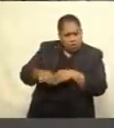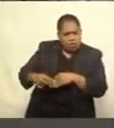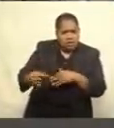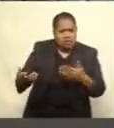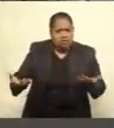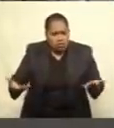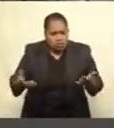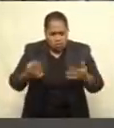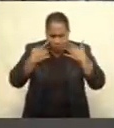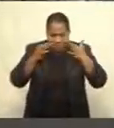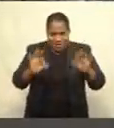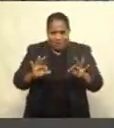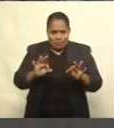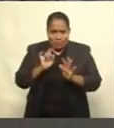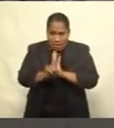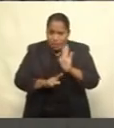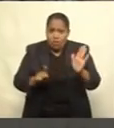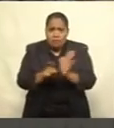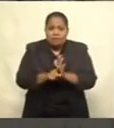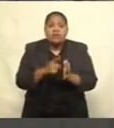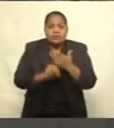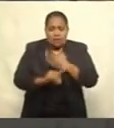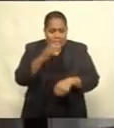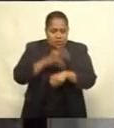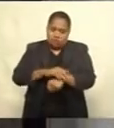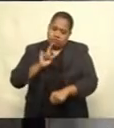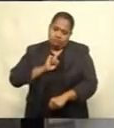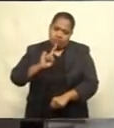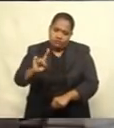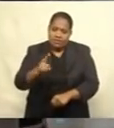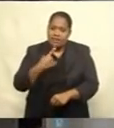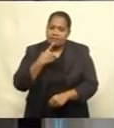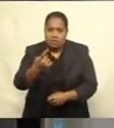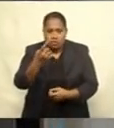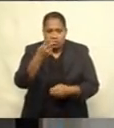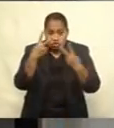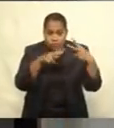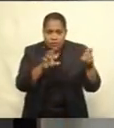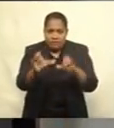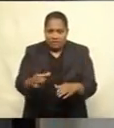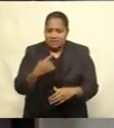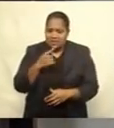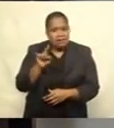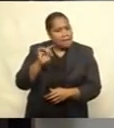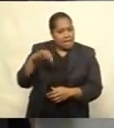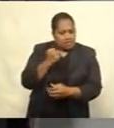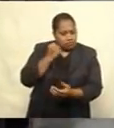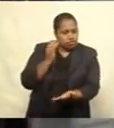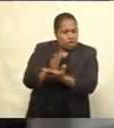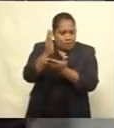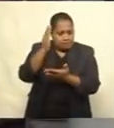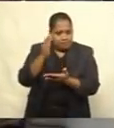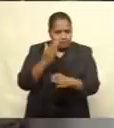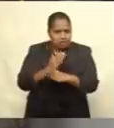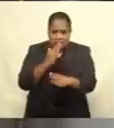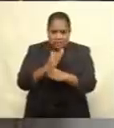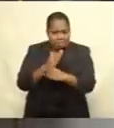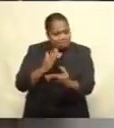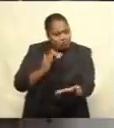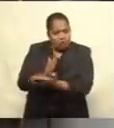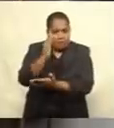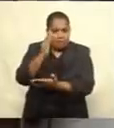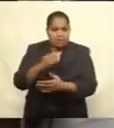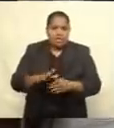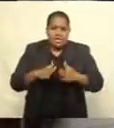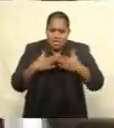curfew. Officers were then sent to the site to instruct the supervisor that they must cease operations immediately. Police are pleading with the